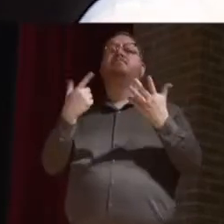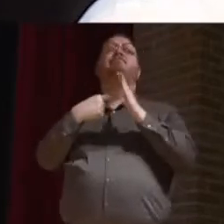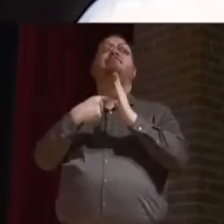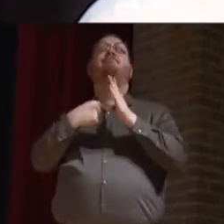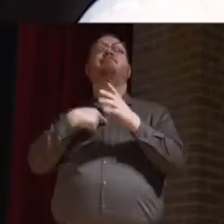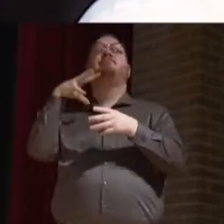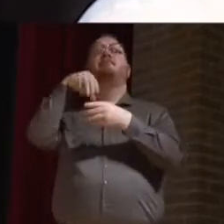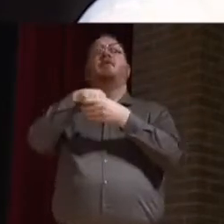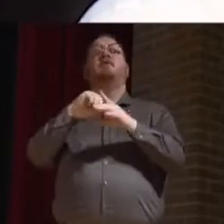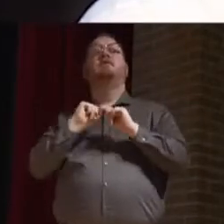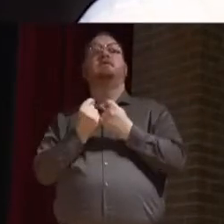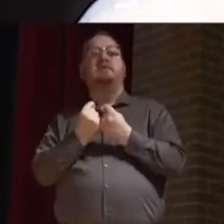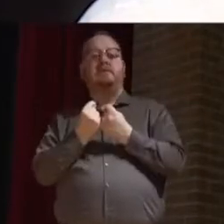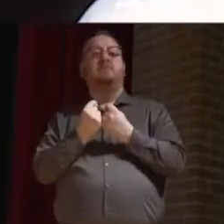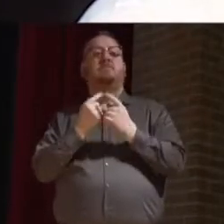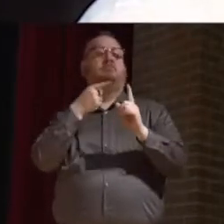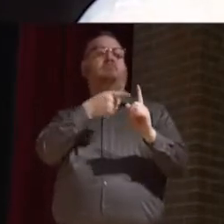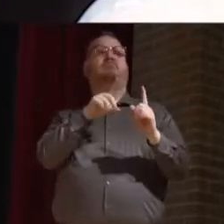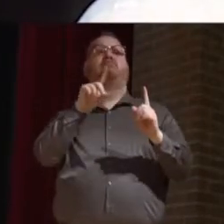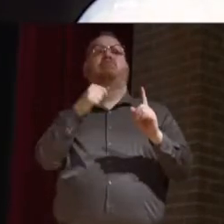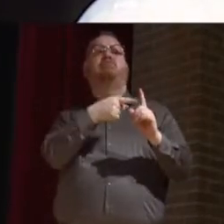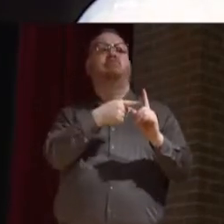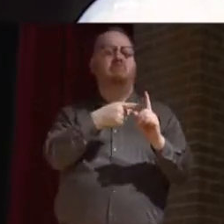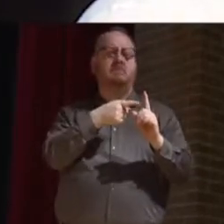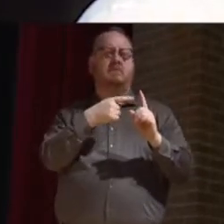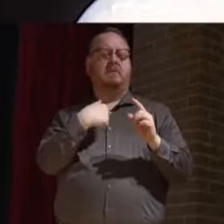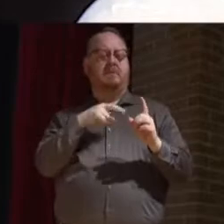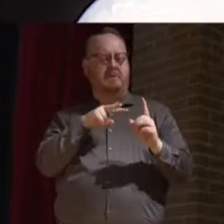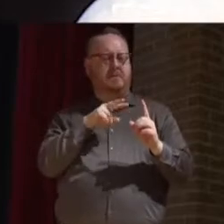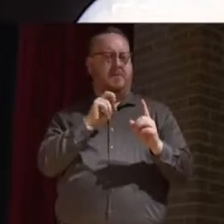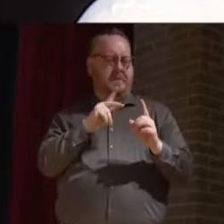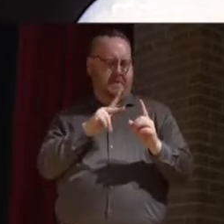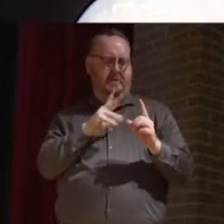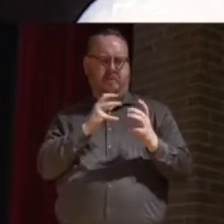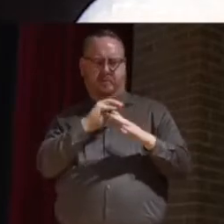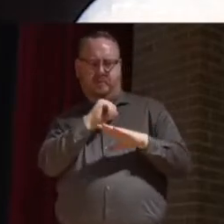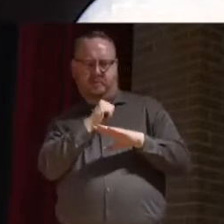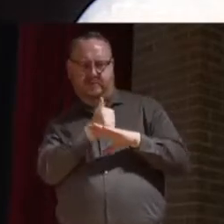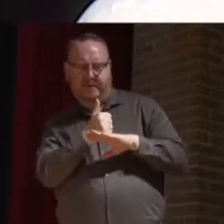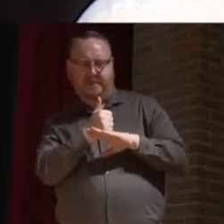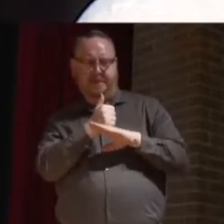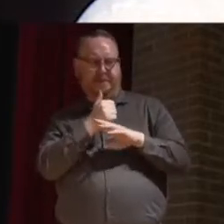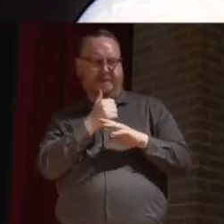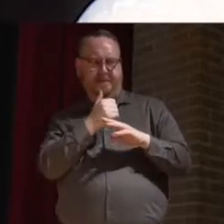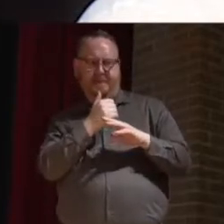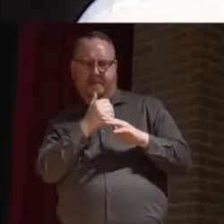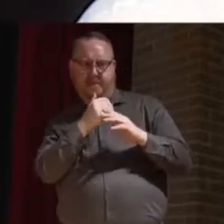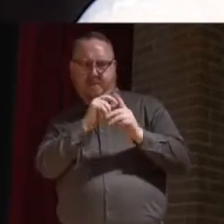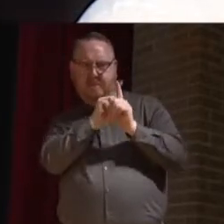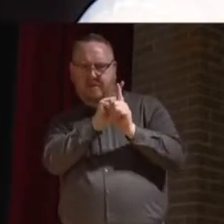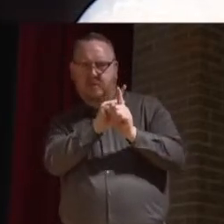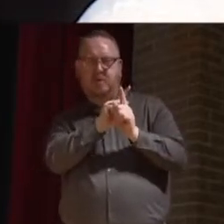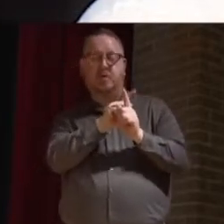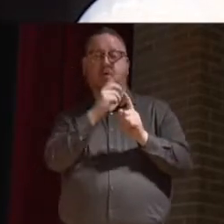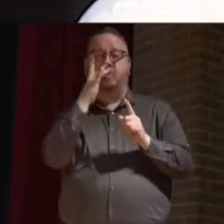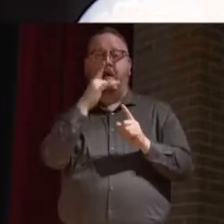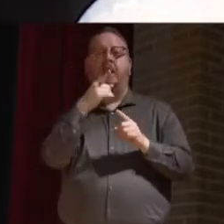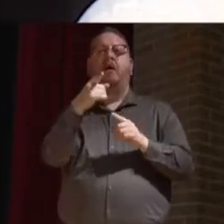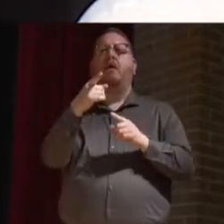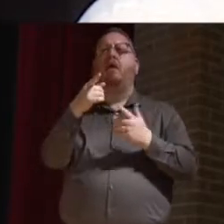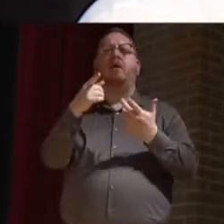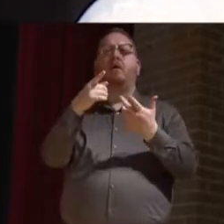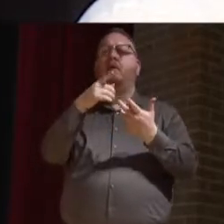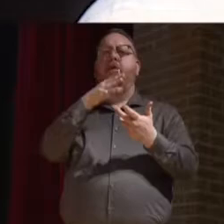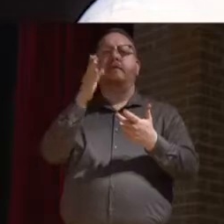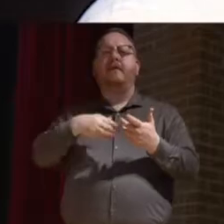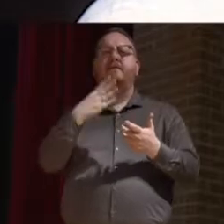find a mentor, you find people on your team that you've never asked them to do things like that before, and they are